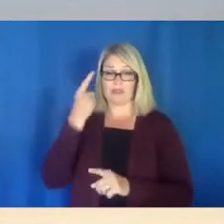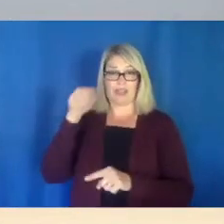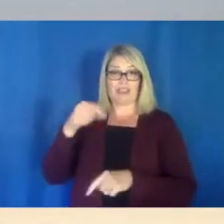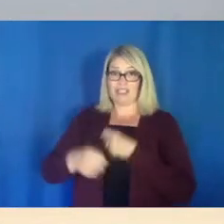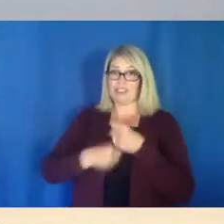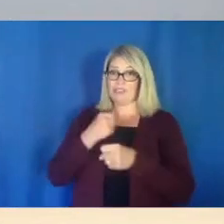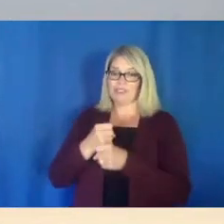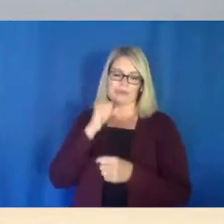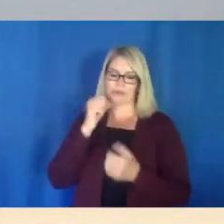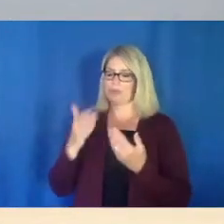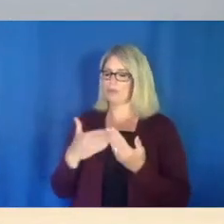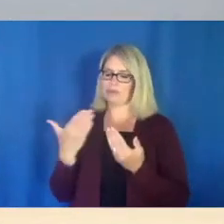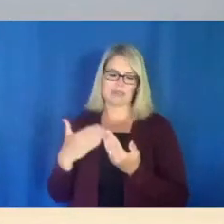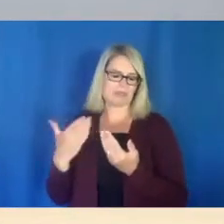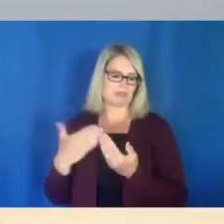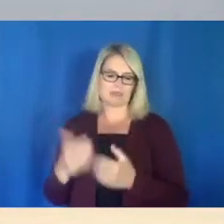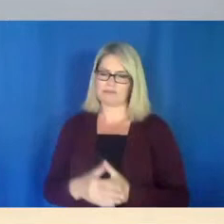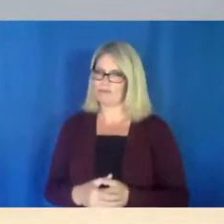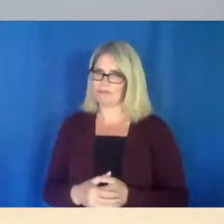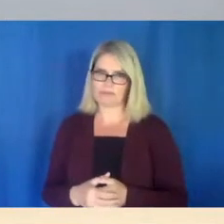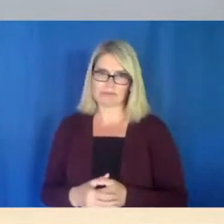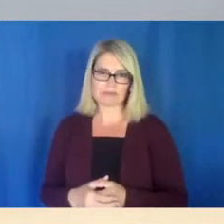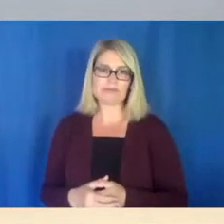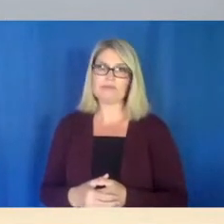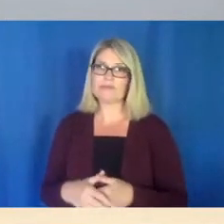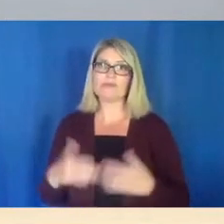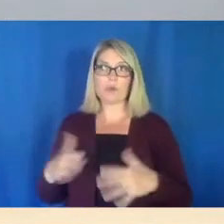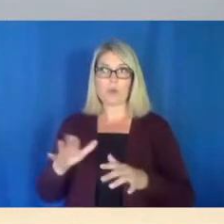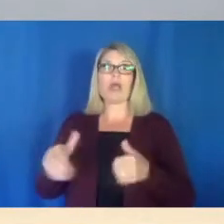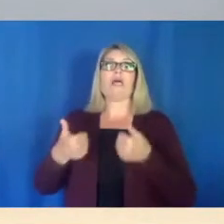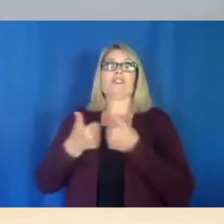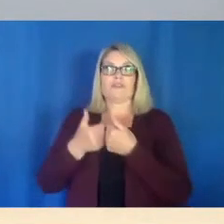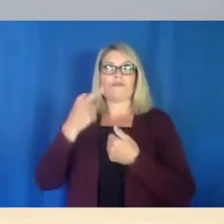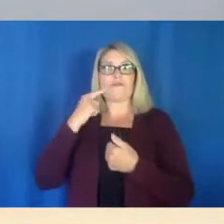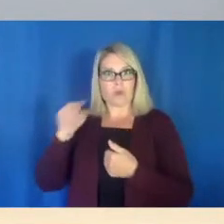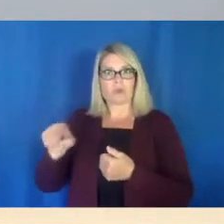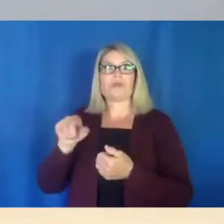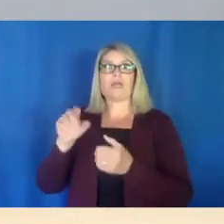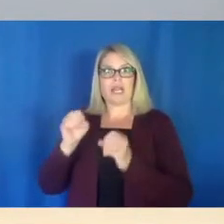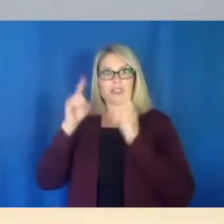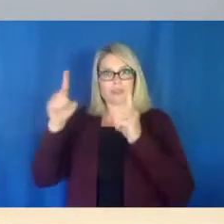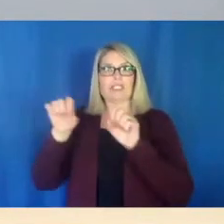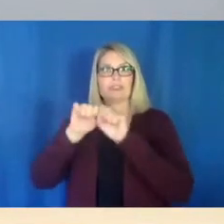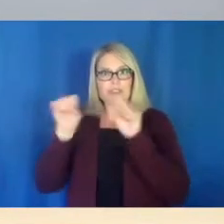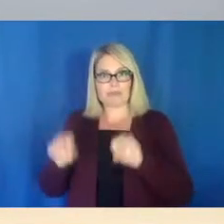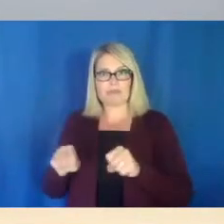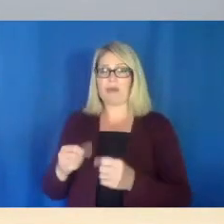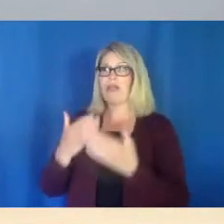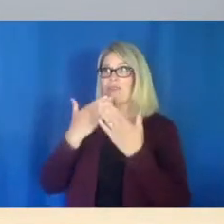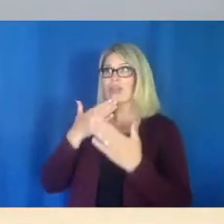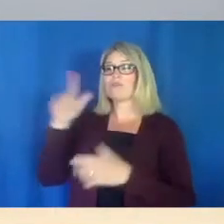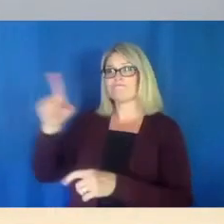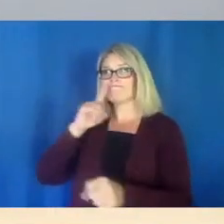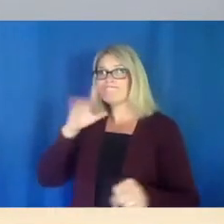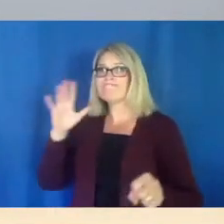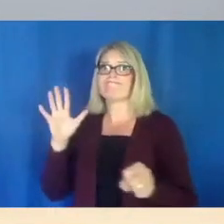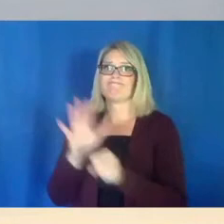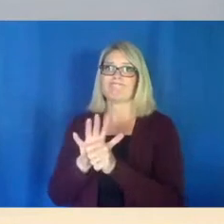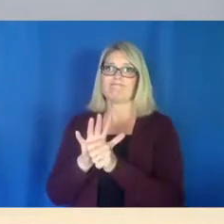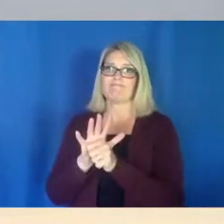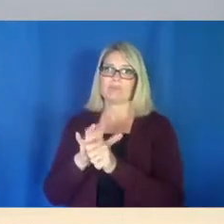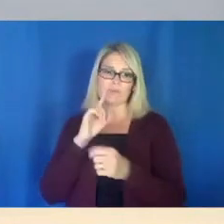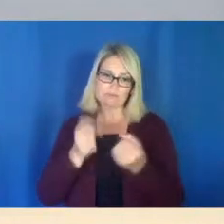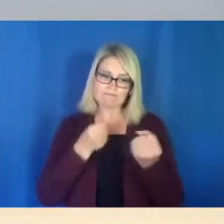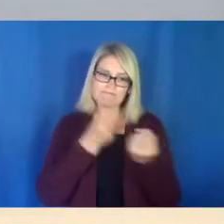fronts, and it has been especially challenging for the education system. Thank you for your dedication and commitment to supporting our children,